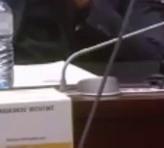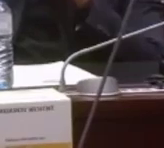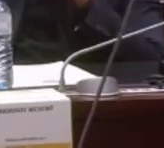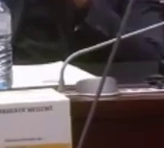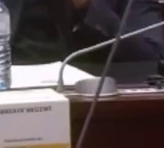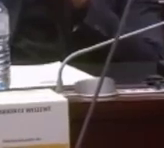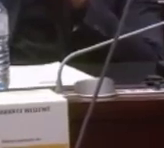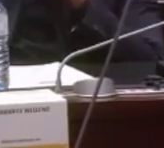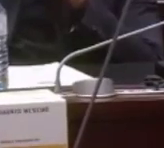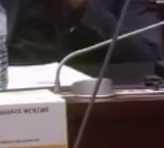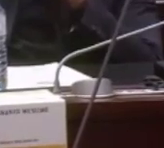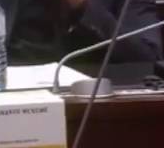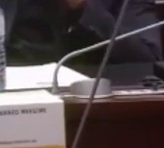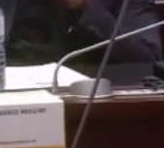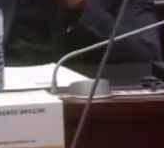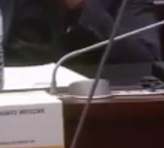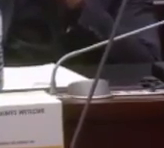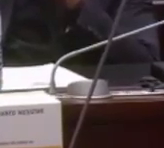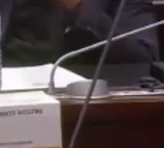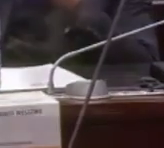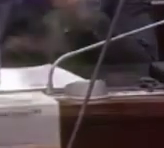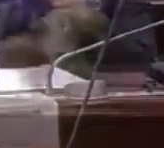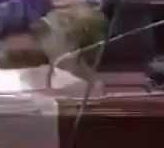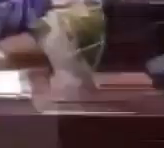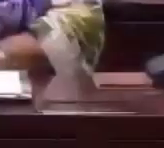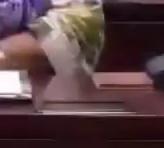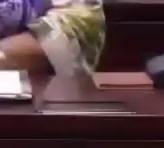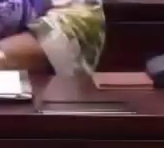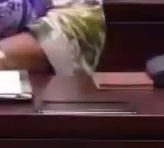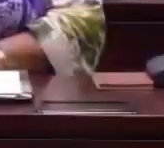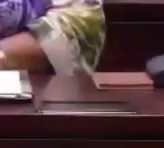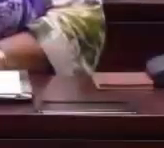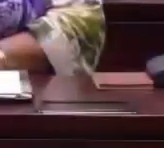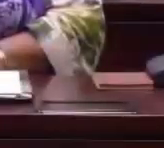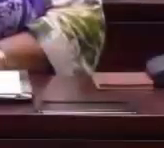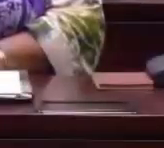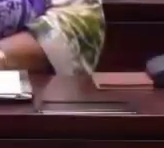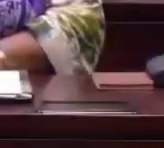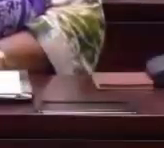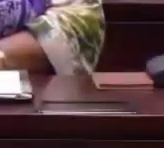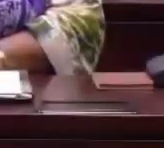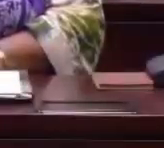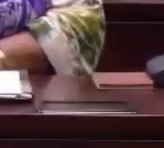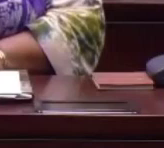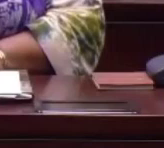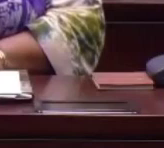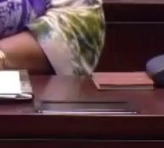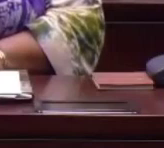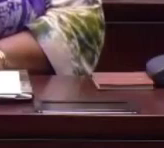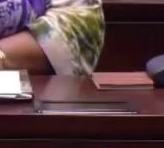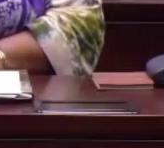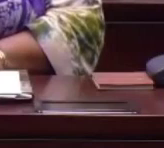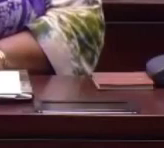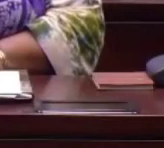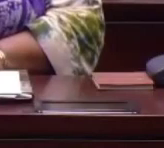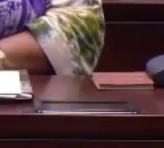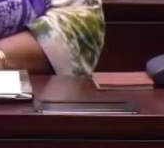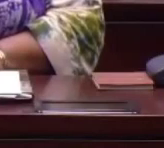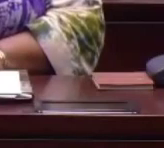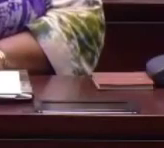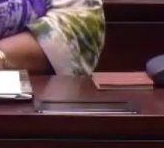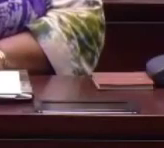bazoyihlonipha iNingizimu Afrika kanye nomthetho sekelo. Emva kwalokho ke kukhona amapheshana la